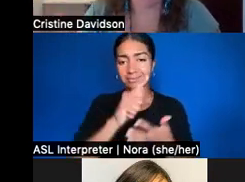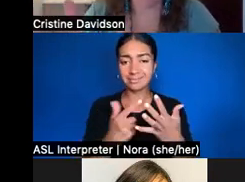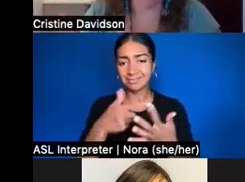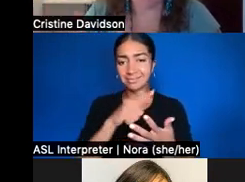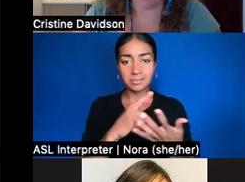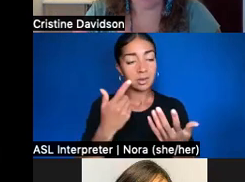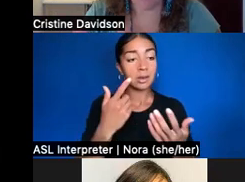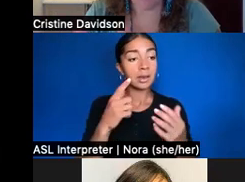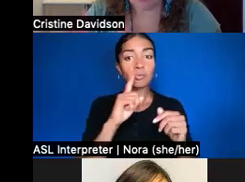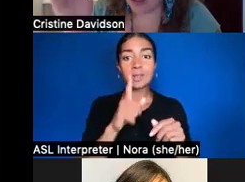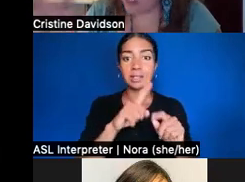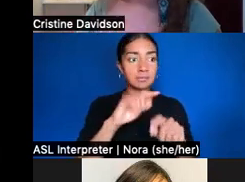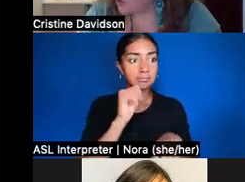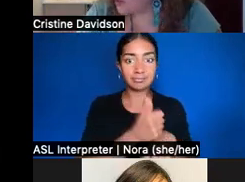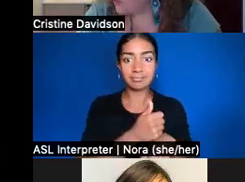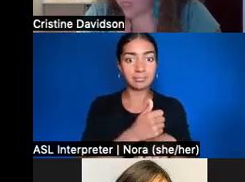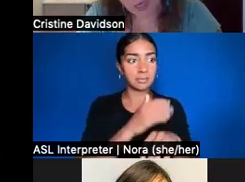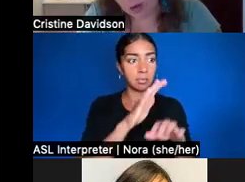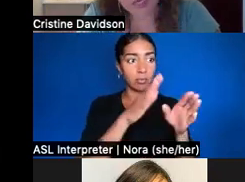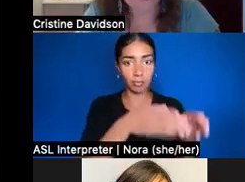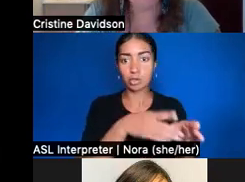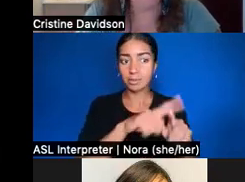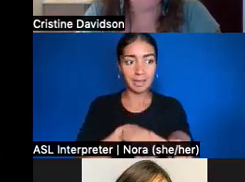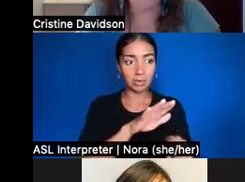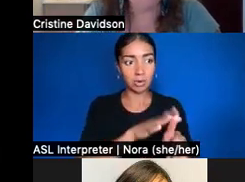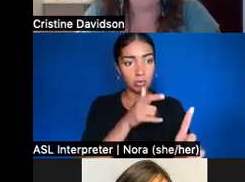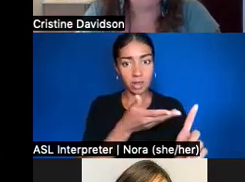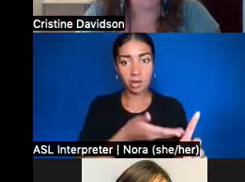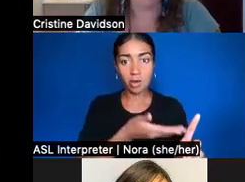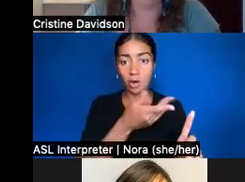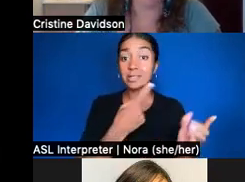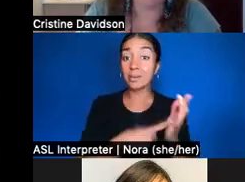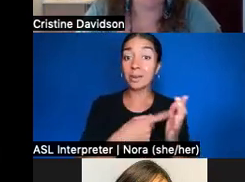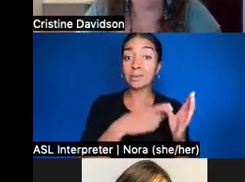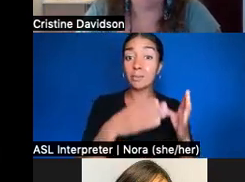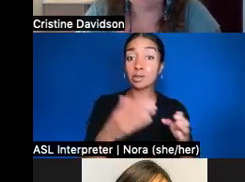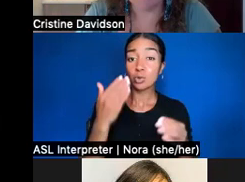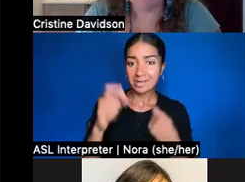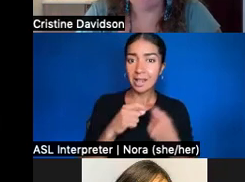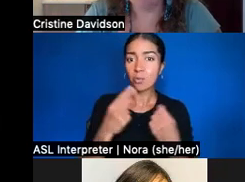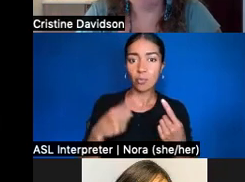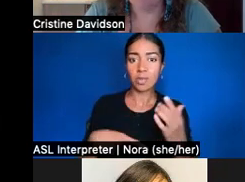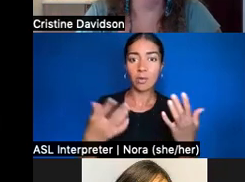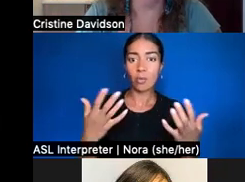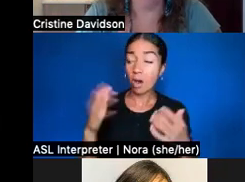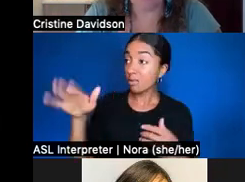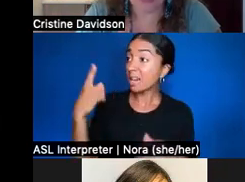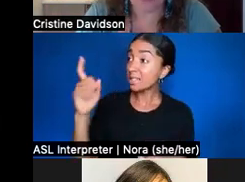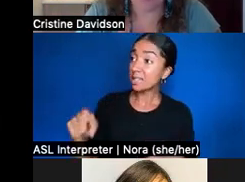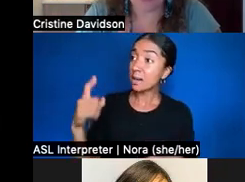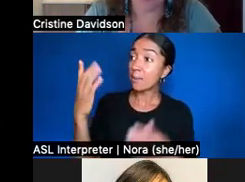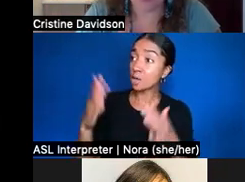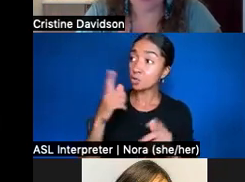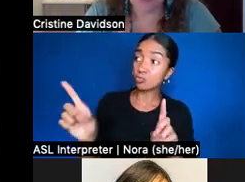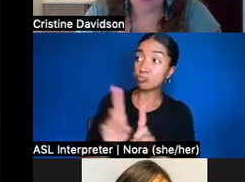they know exactly what they want. They come in the door and be like, I need somebody to go with me to get the forensic exam. Boom, they know